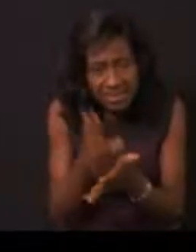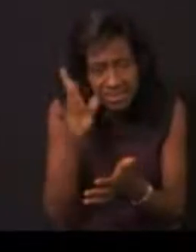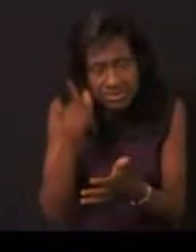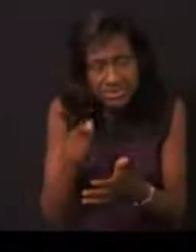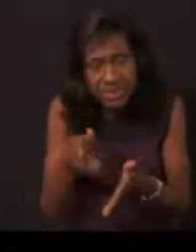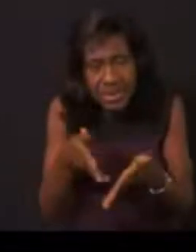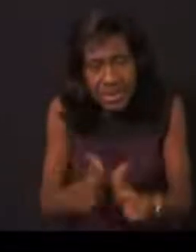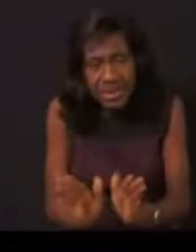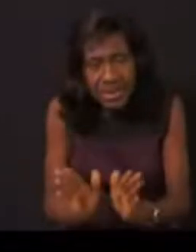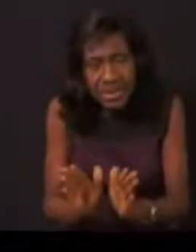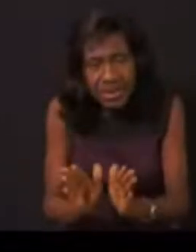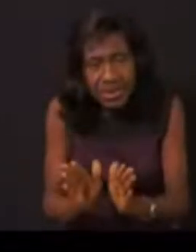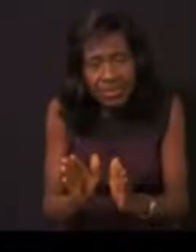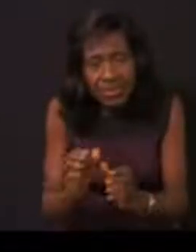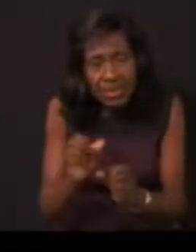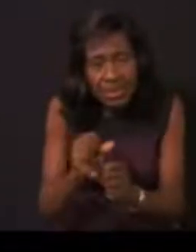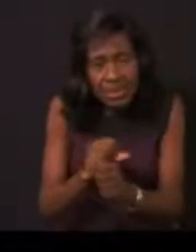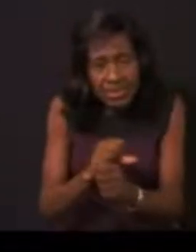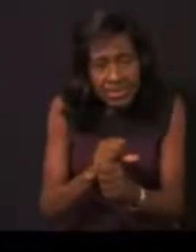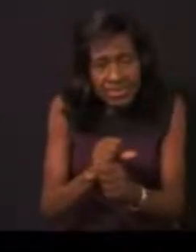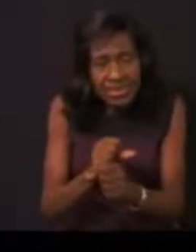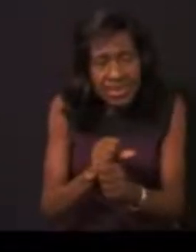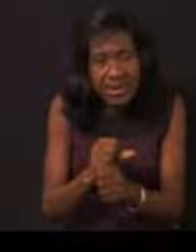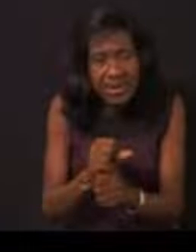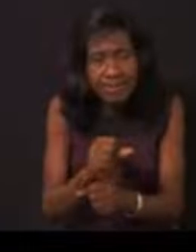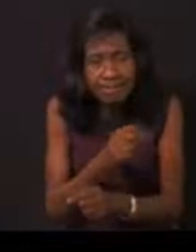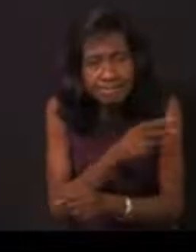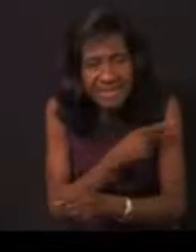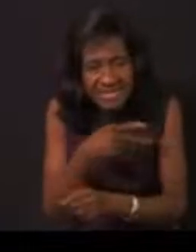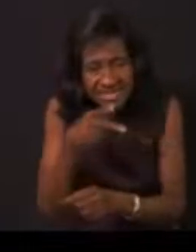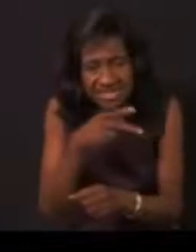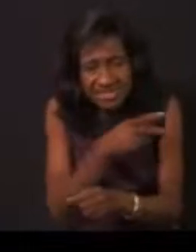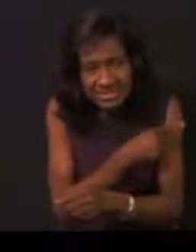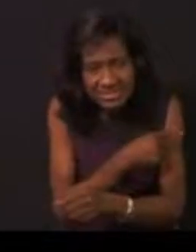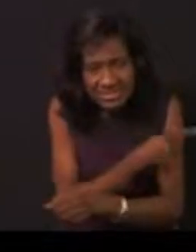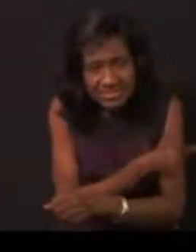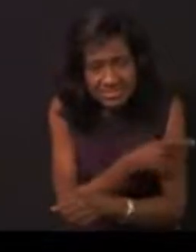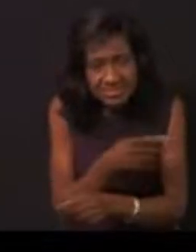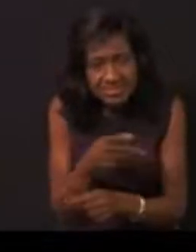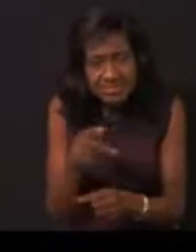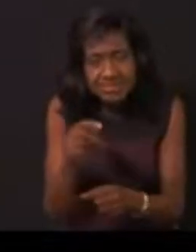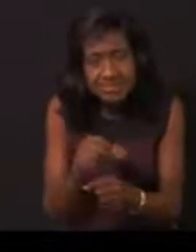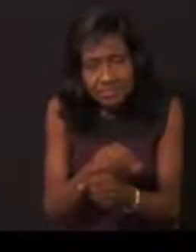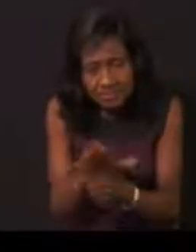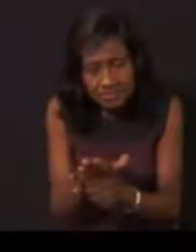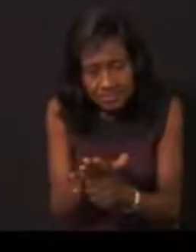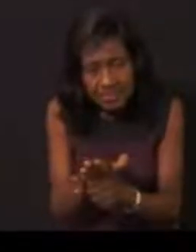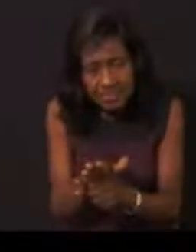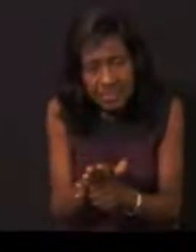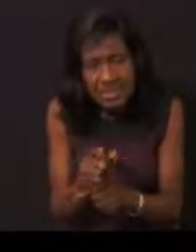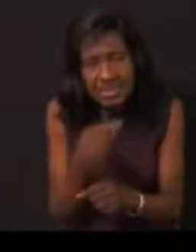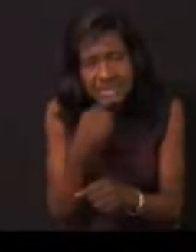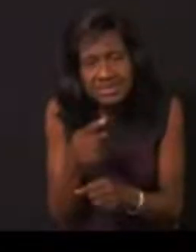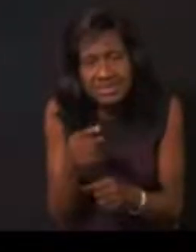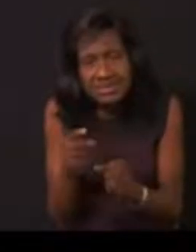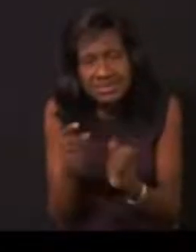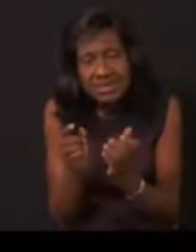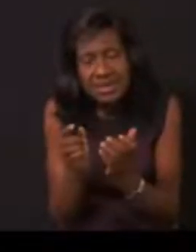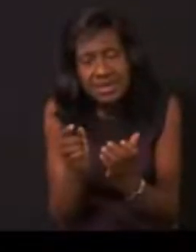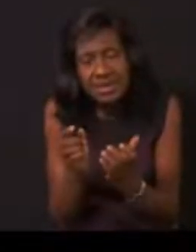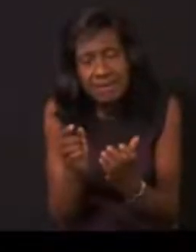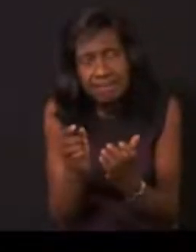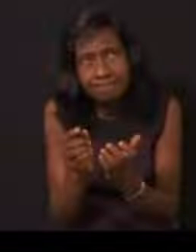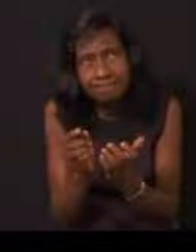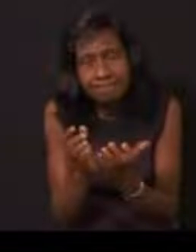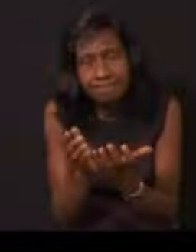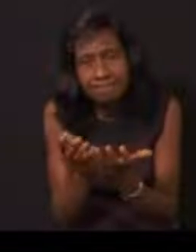of COVID-19 patients. And I am pleased with the work that the team and to commend the collaboration between the public